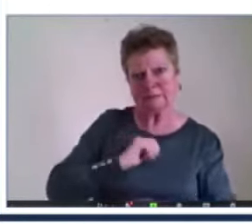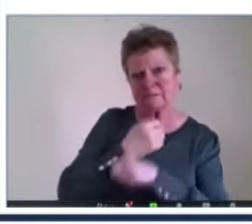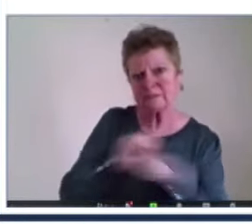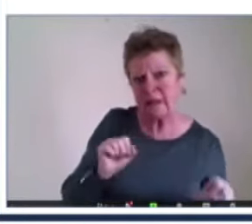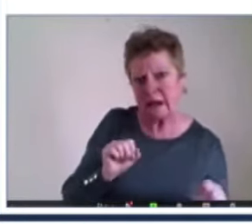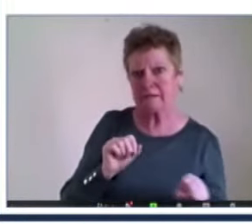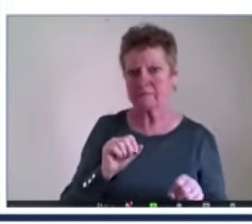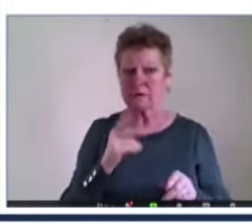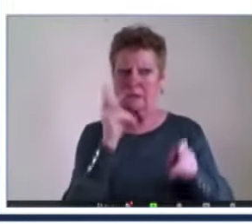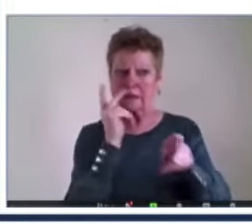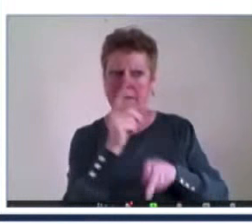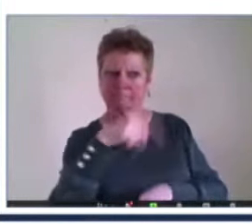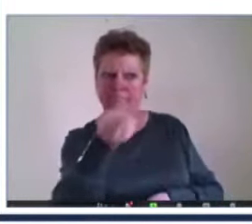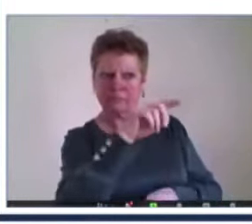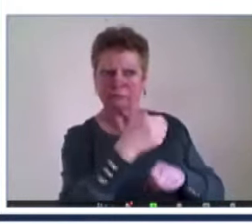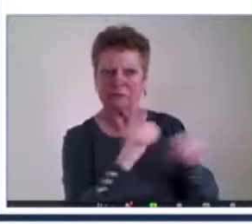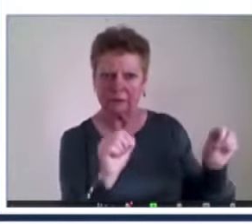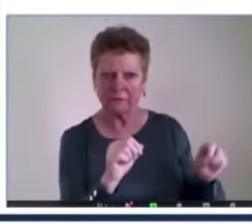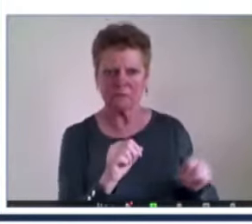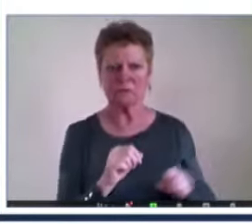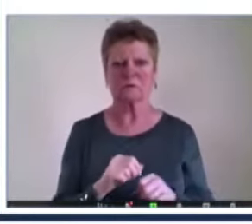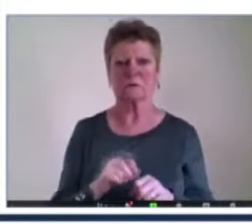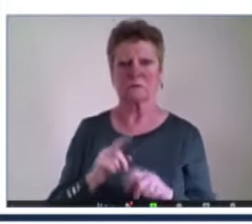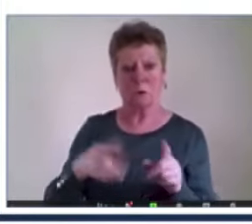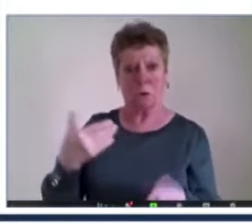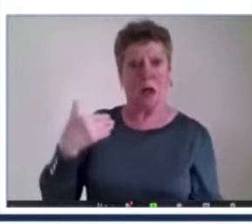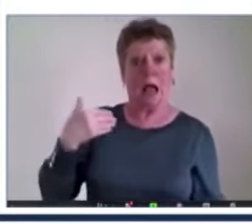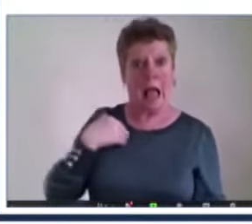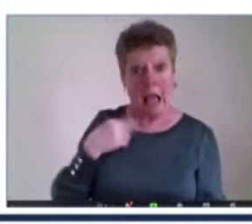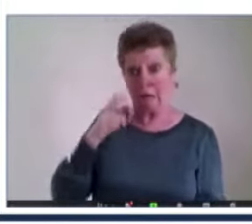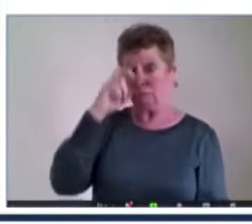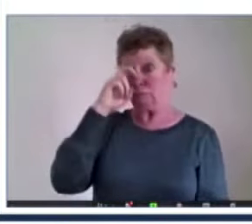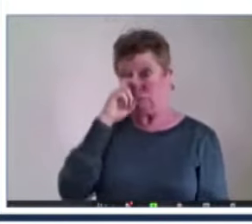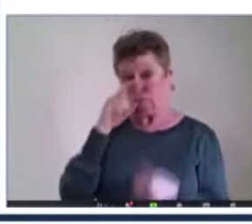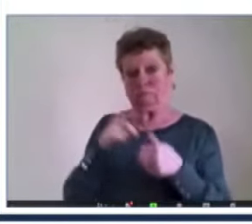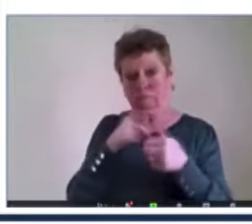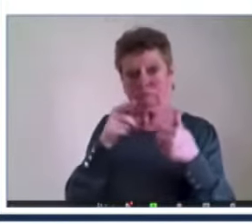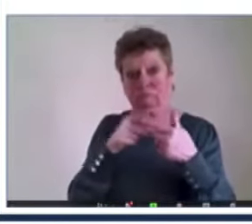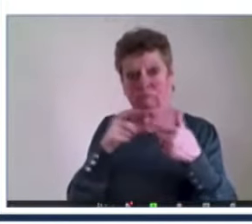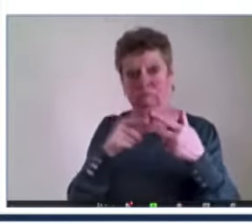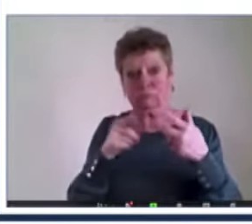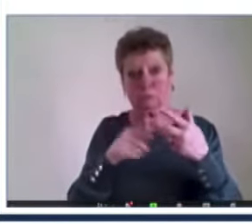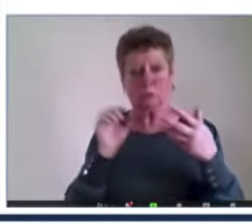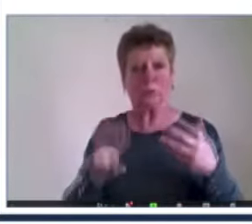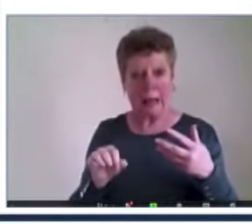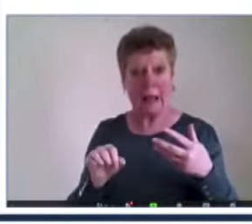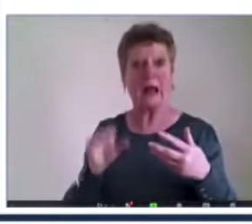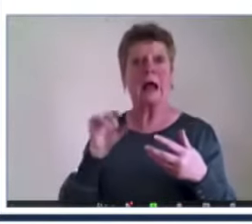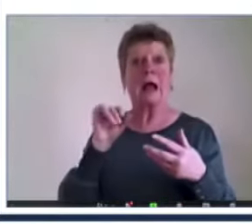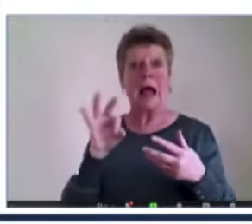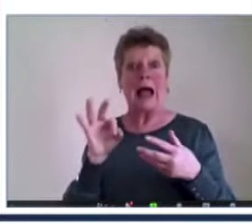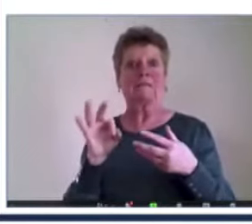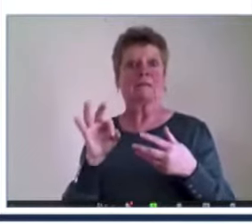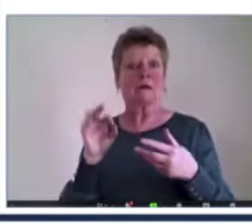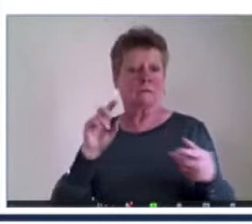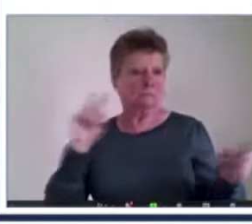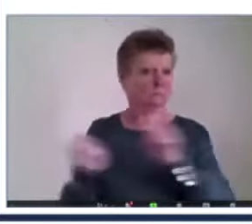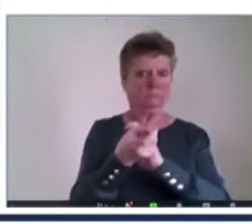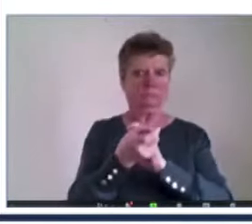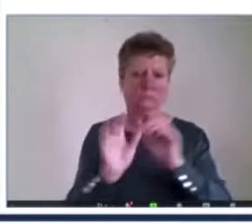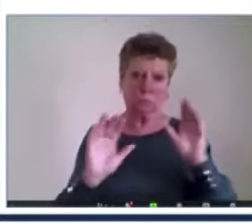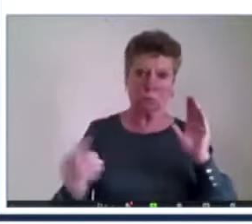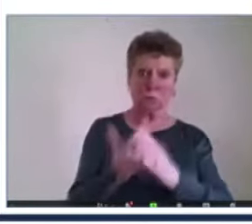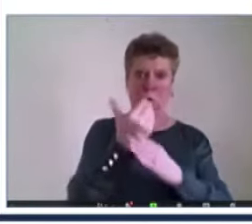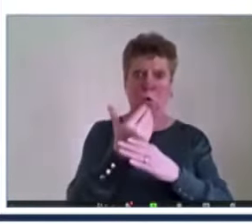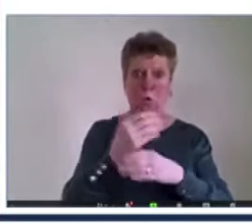stronger measures. Those are always in our toolbox, but I can only see going back to those if we had a substantive new variant that would almost